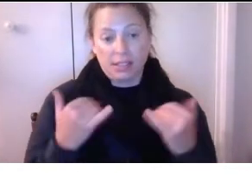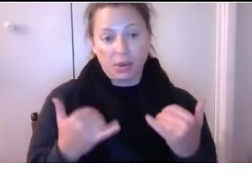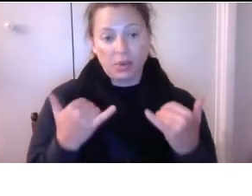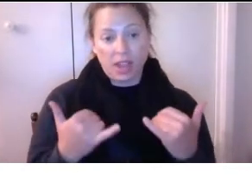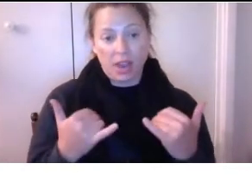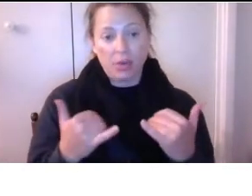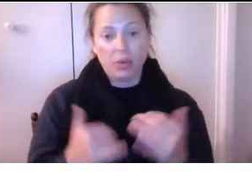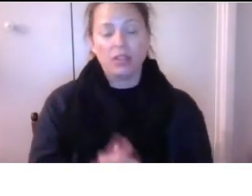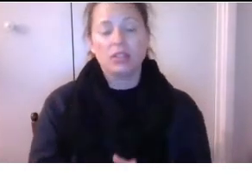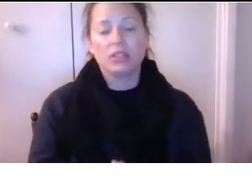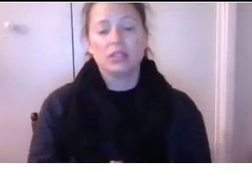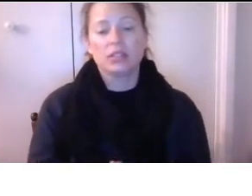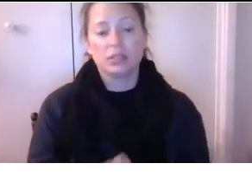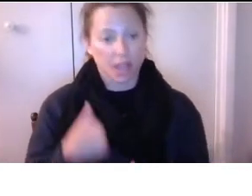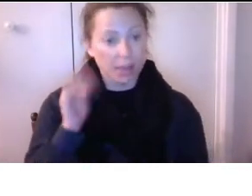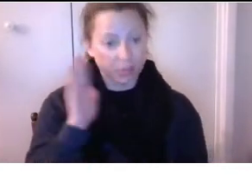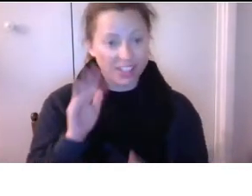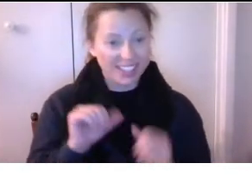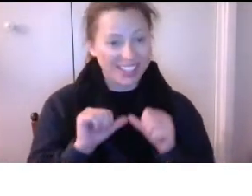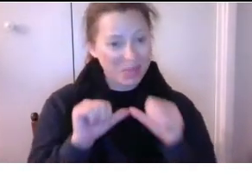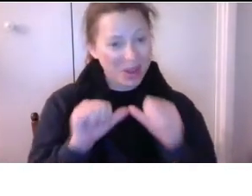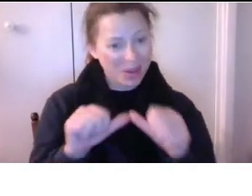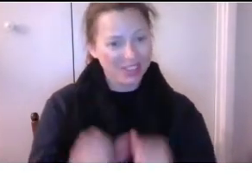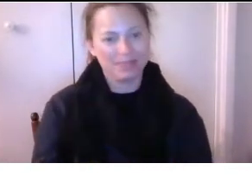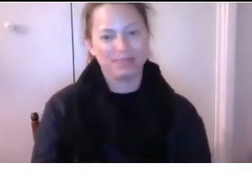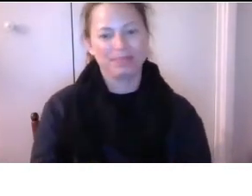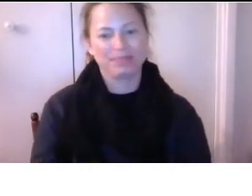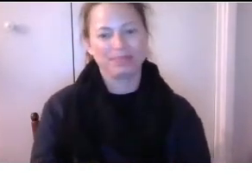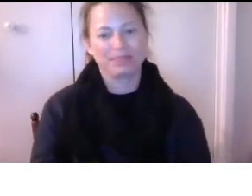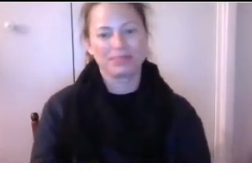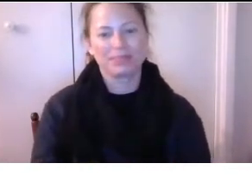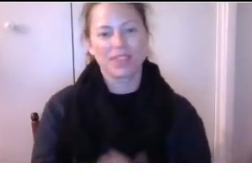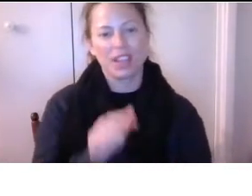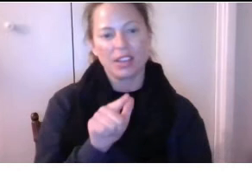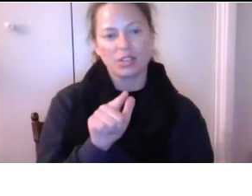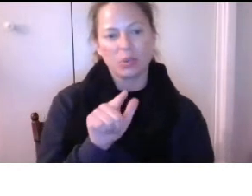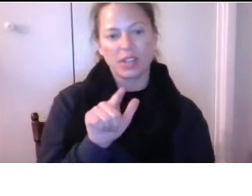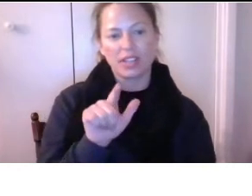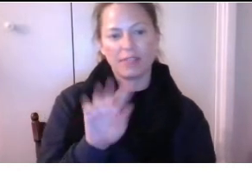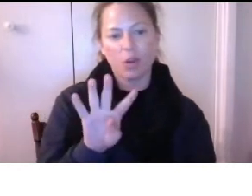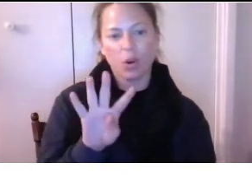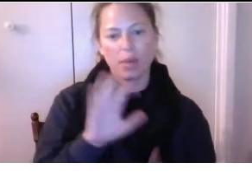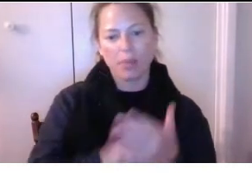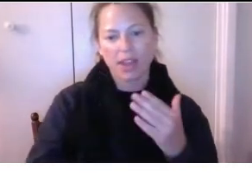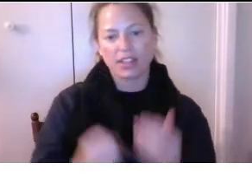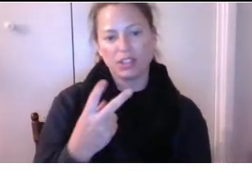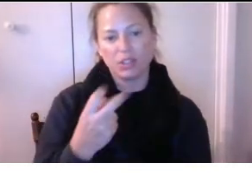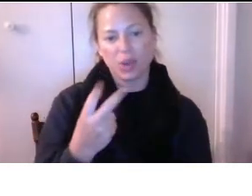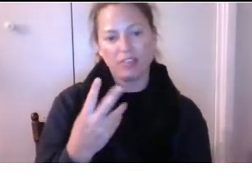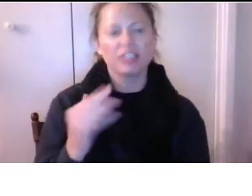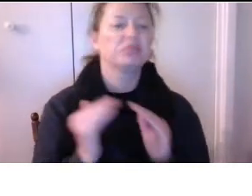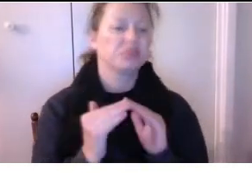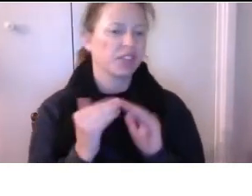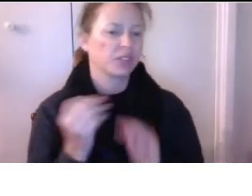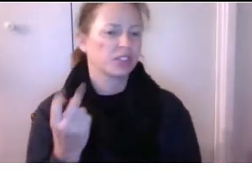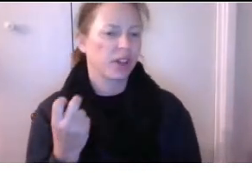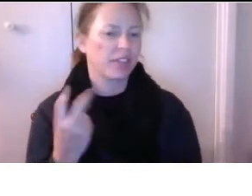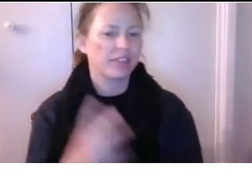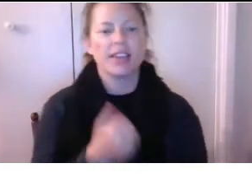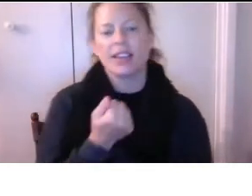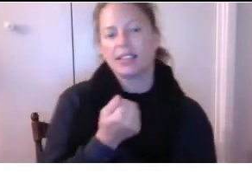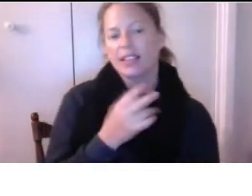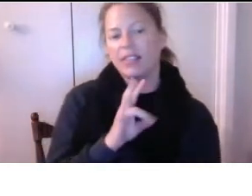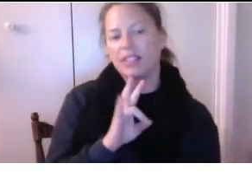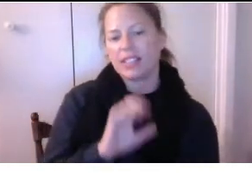simplify the I'm going to keep going. So 24 minus 12 is 12. 17